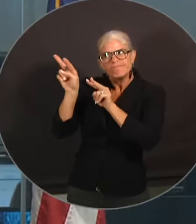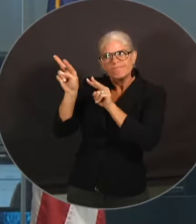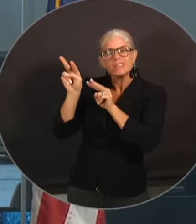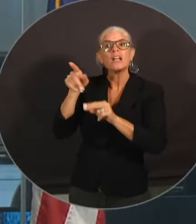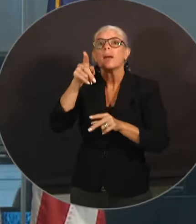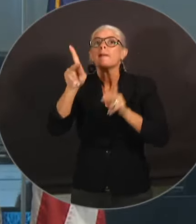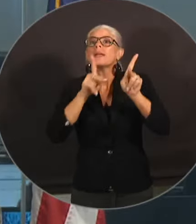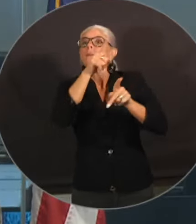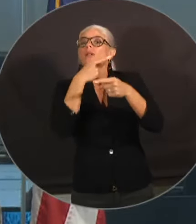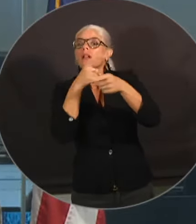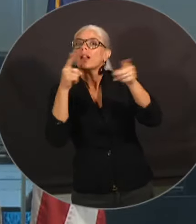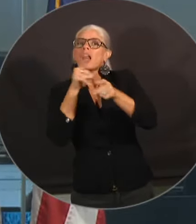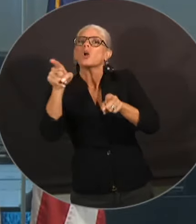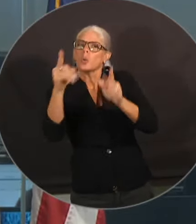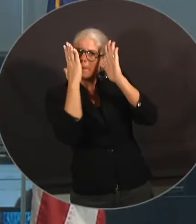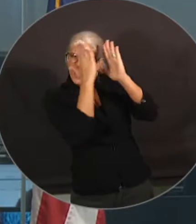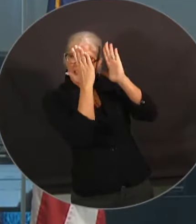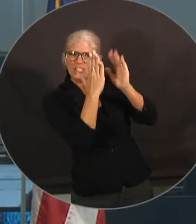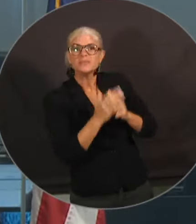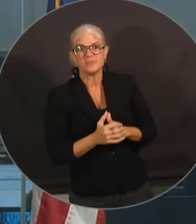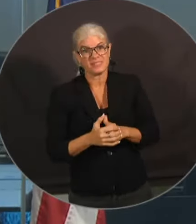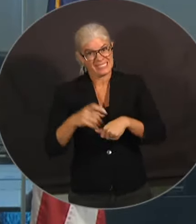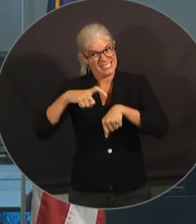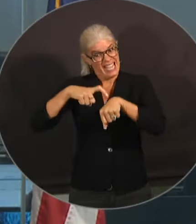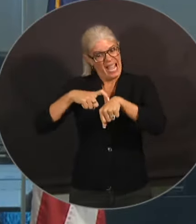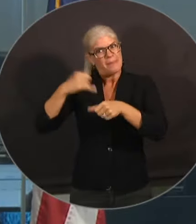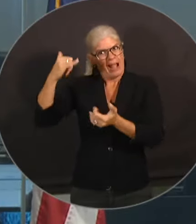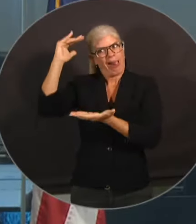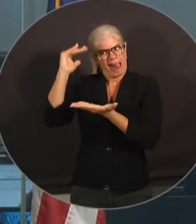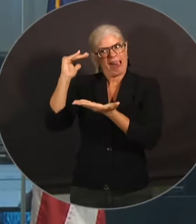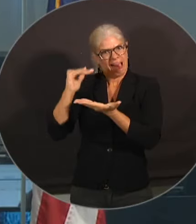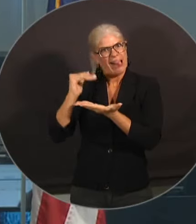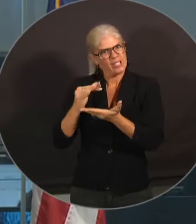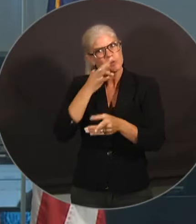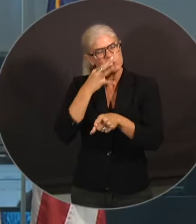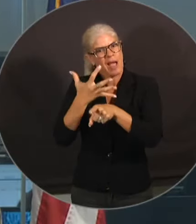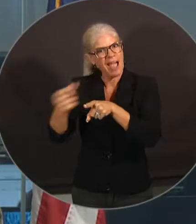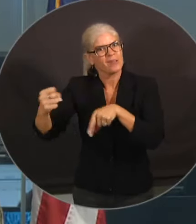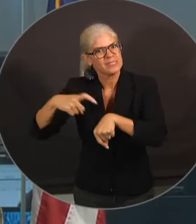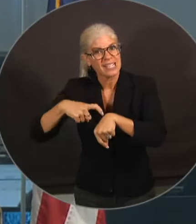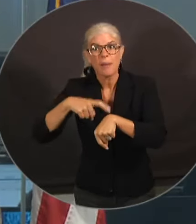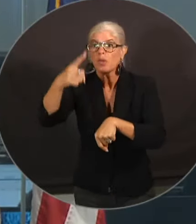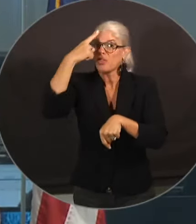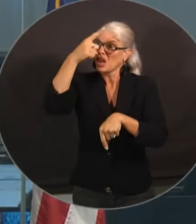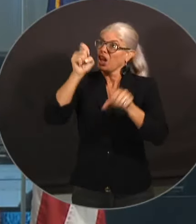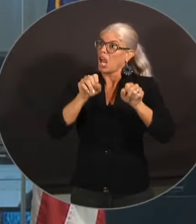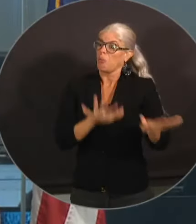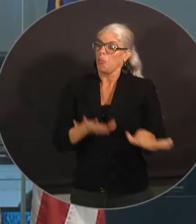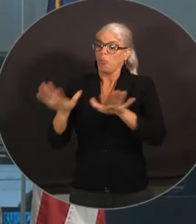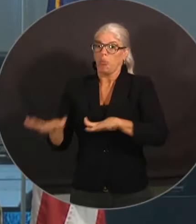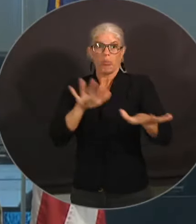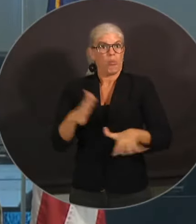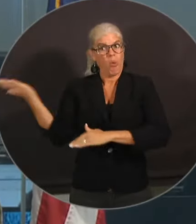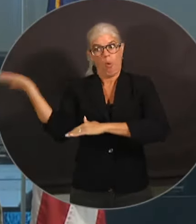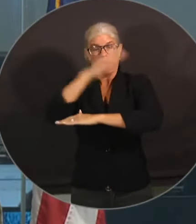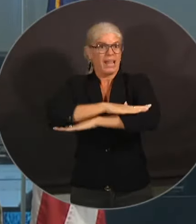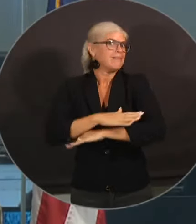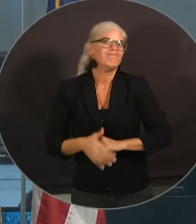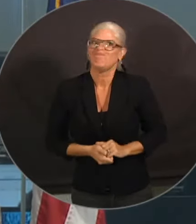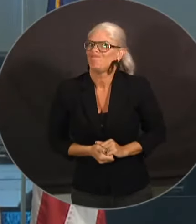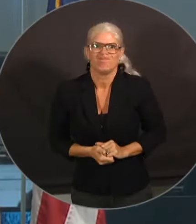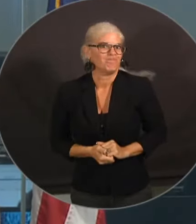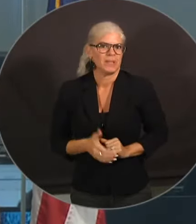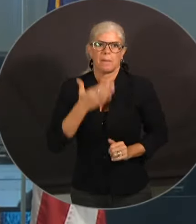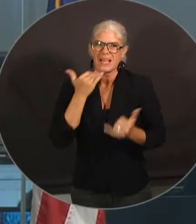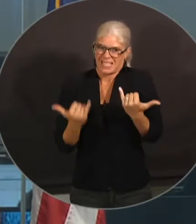evacuate, but that time is certainly running out, and you're not going to have all day to be able to do that. So please make the decisions that are going to be best for